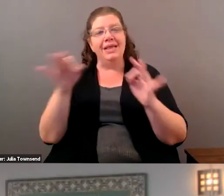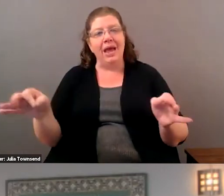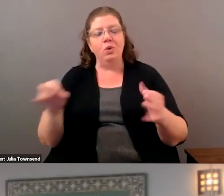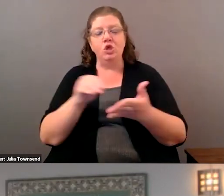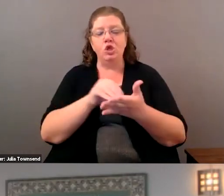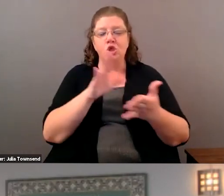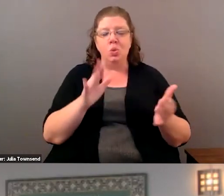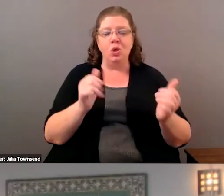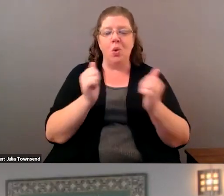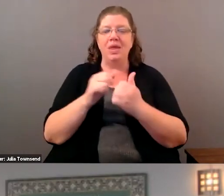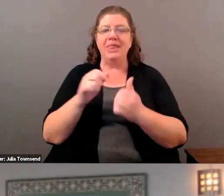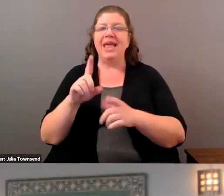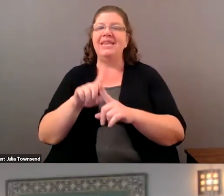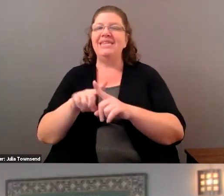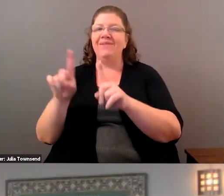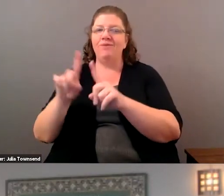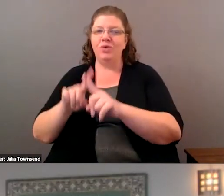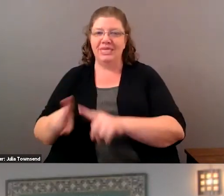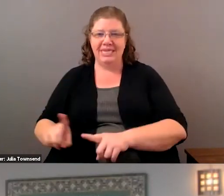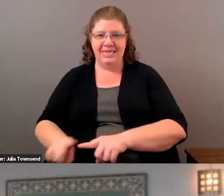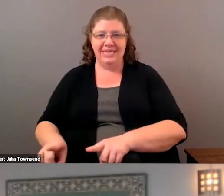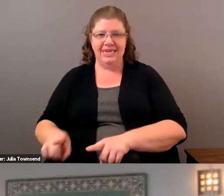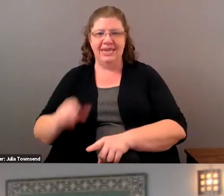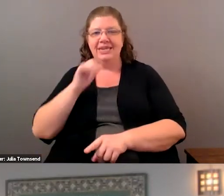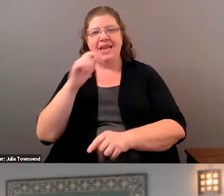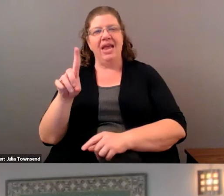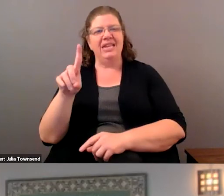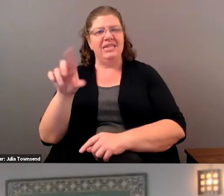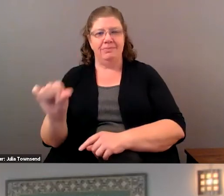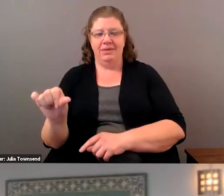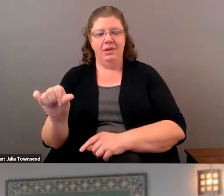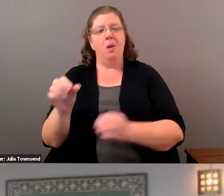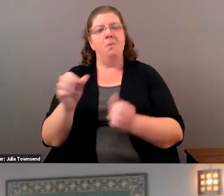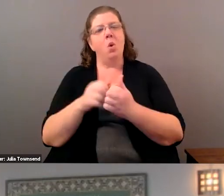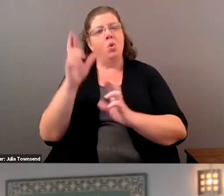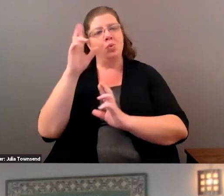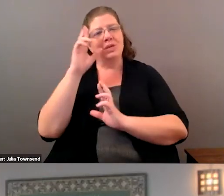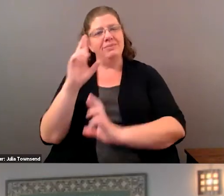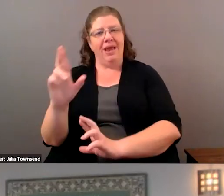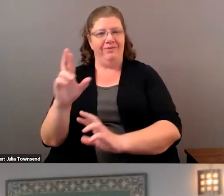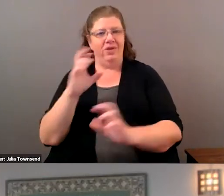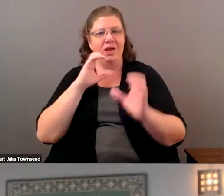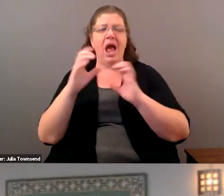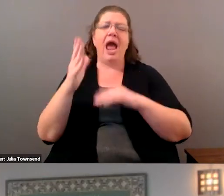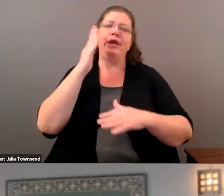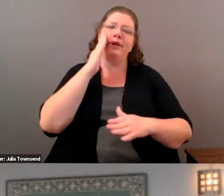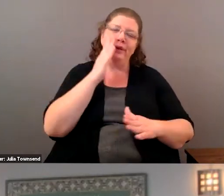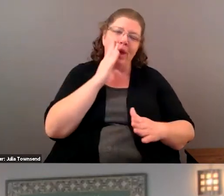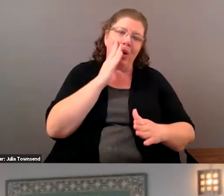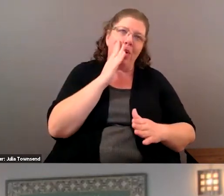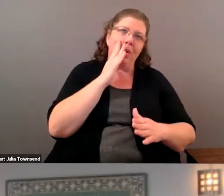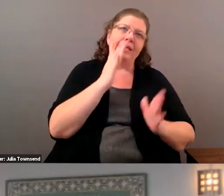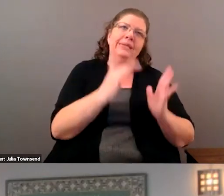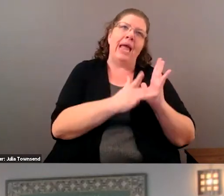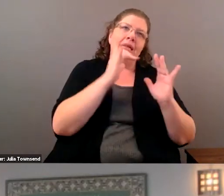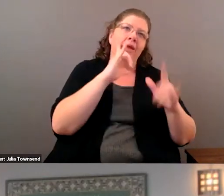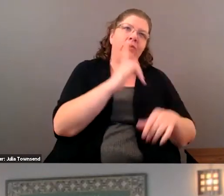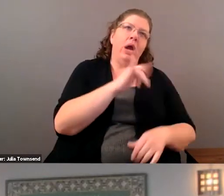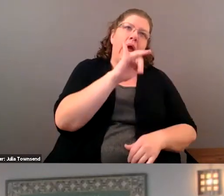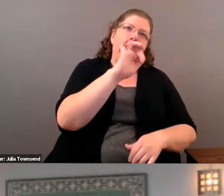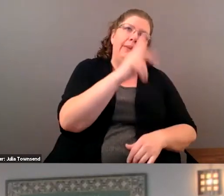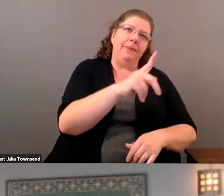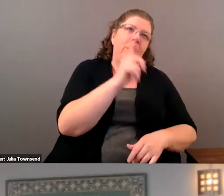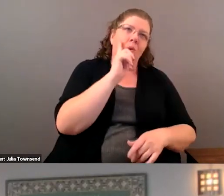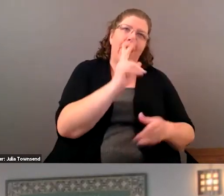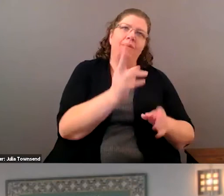It's just so much more respectful, at least in conversation. I know technically to get, an IEP and stuff, you have to be technical,